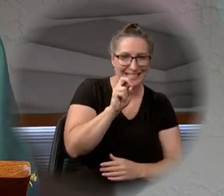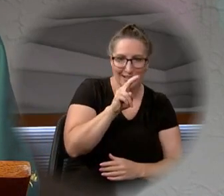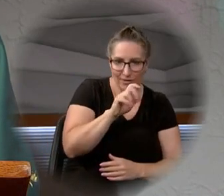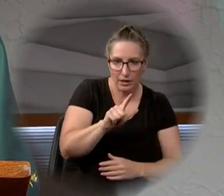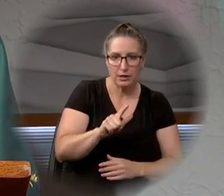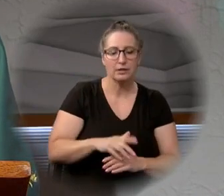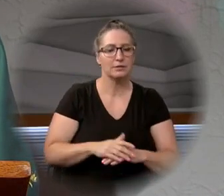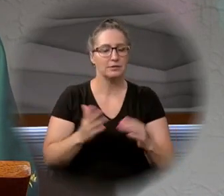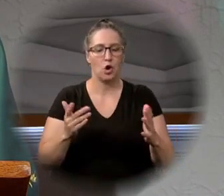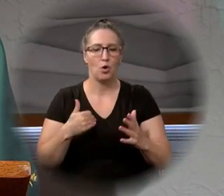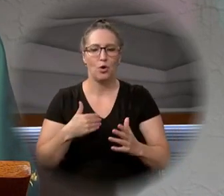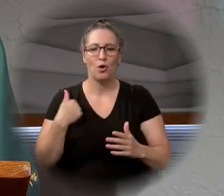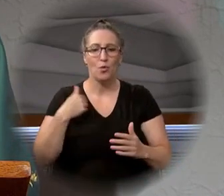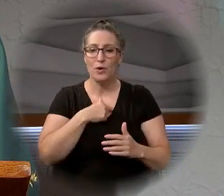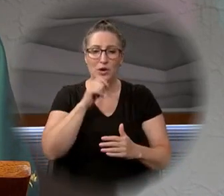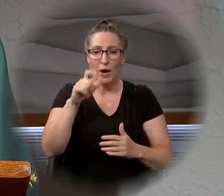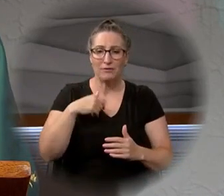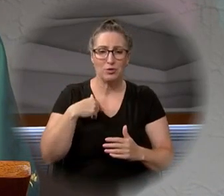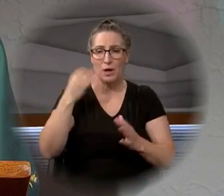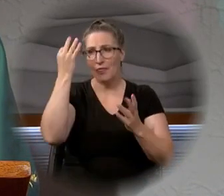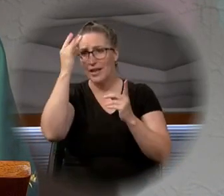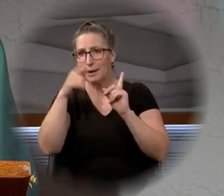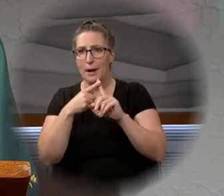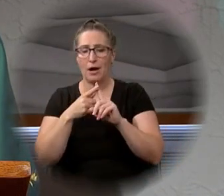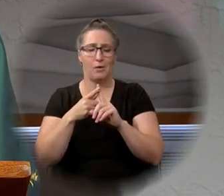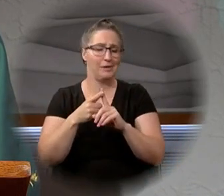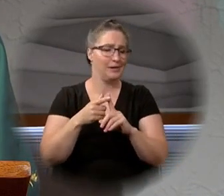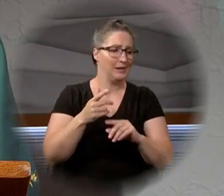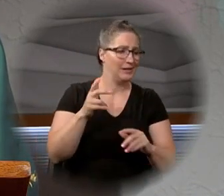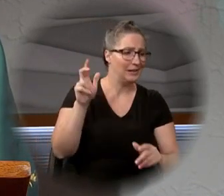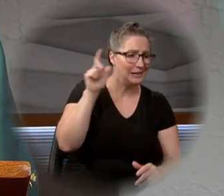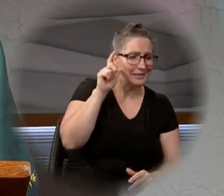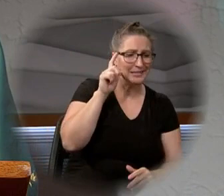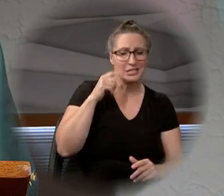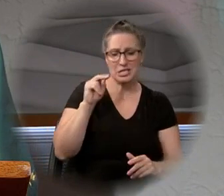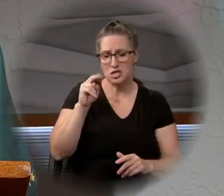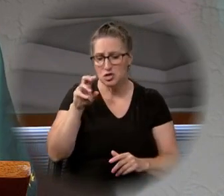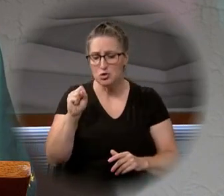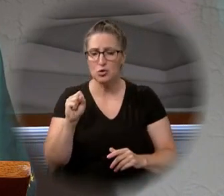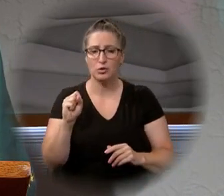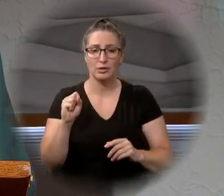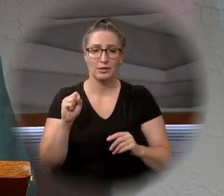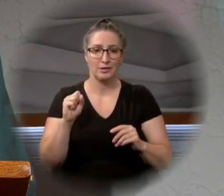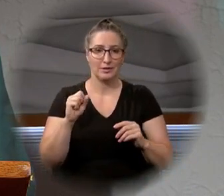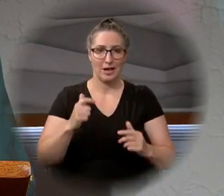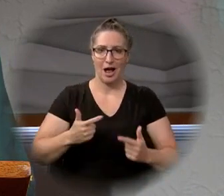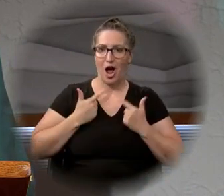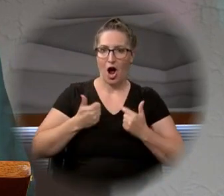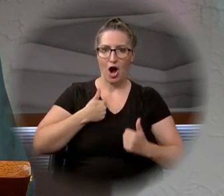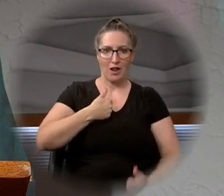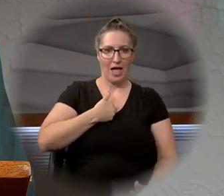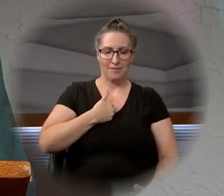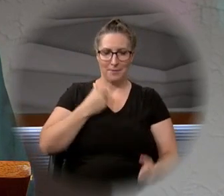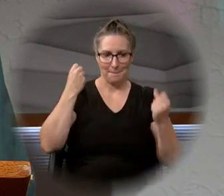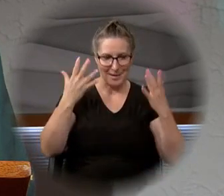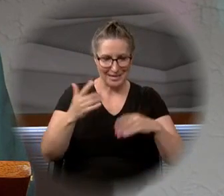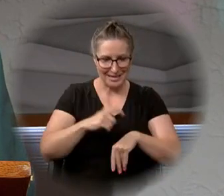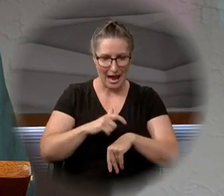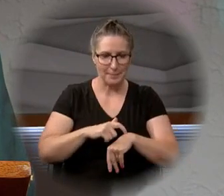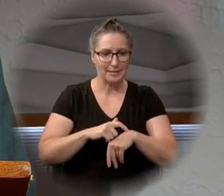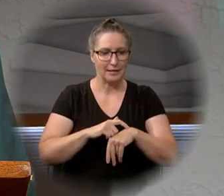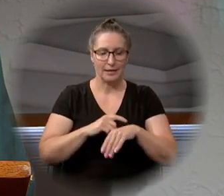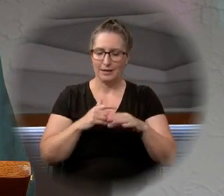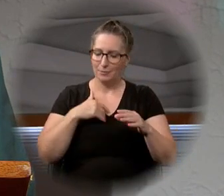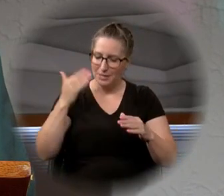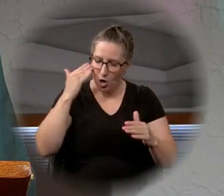world. We don't have to think about or listen to the news, our own realities in our own lives many times, that there's